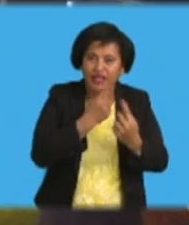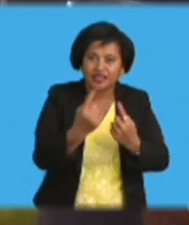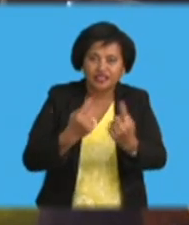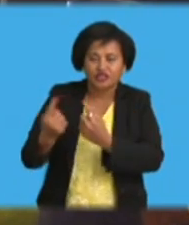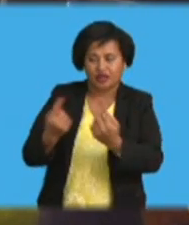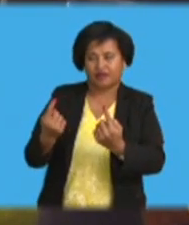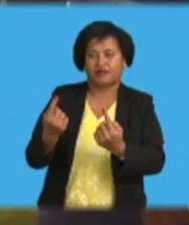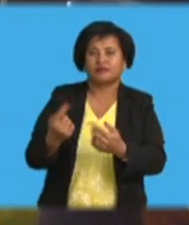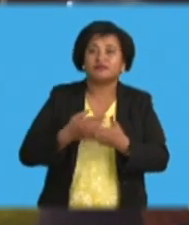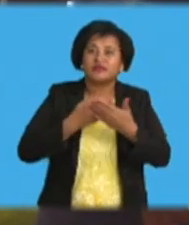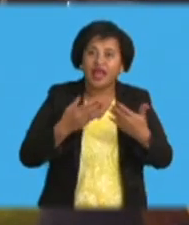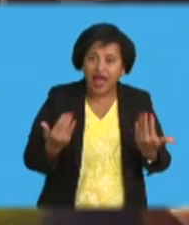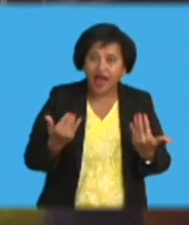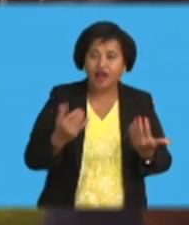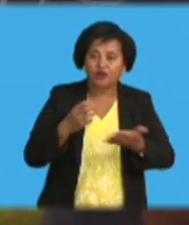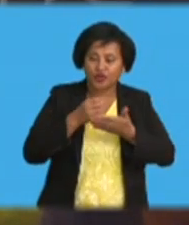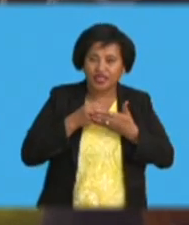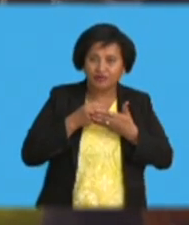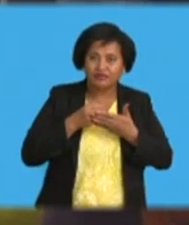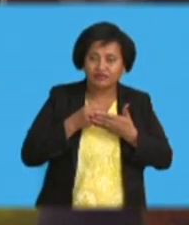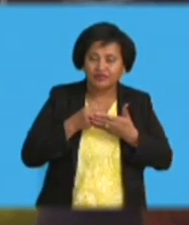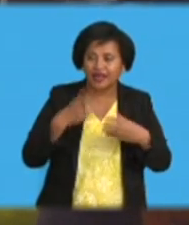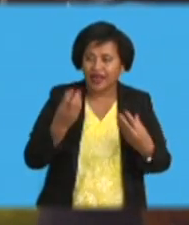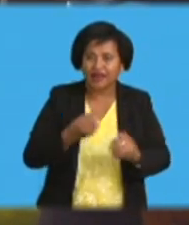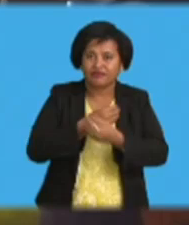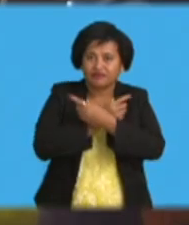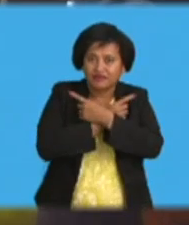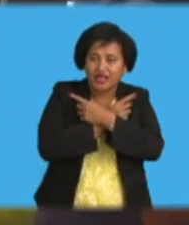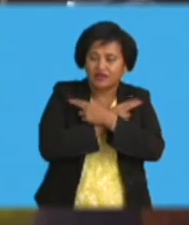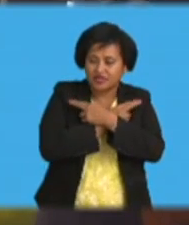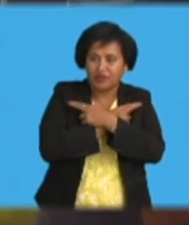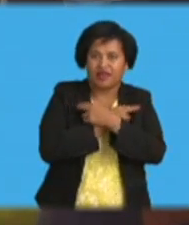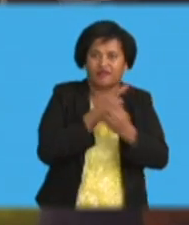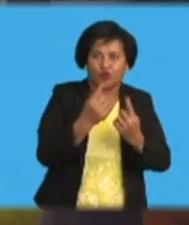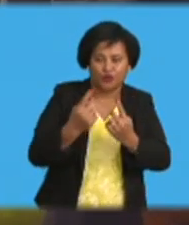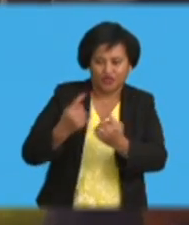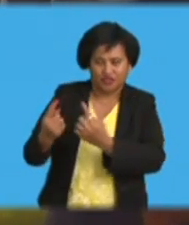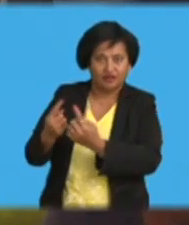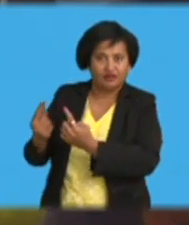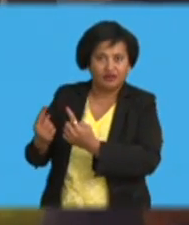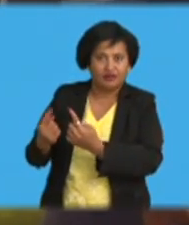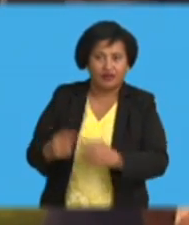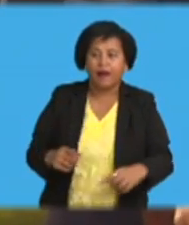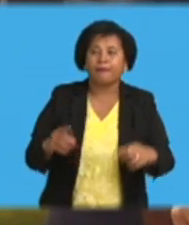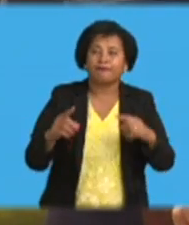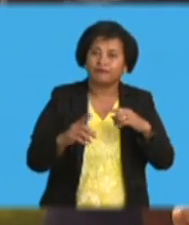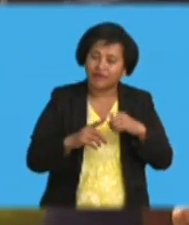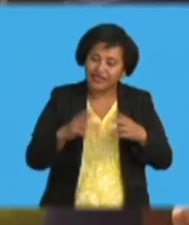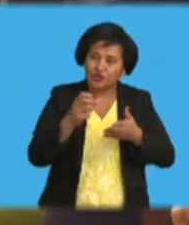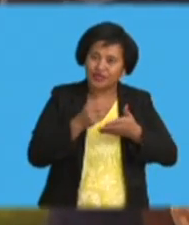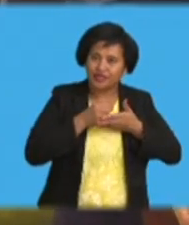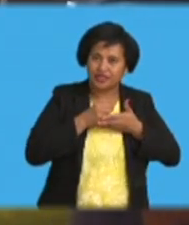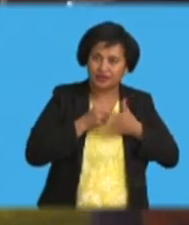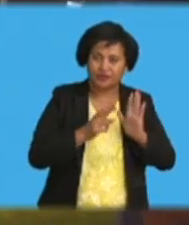our ability to maintain and uphold human dignity, our ability to maintain the rule of law, and